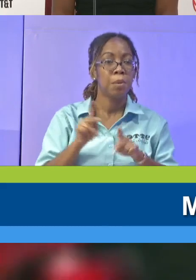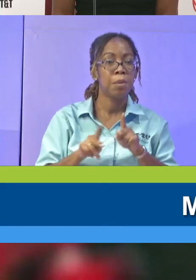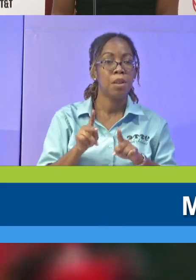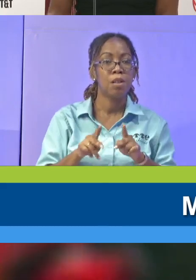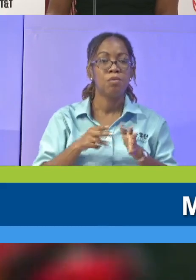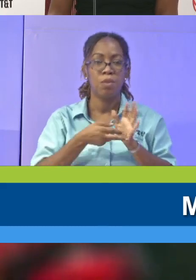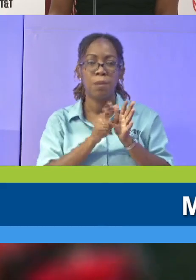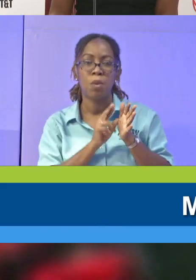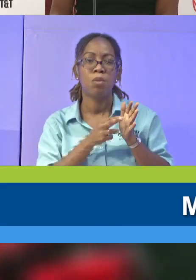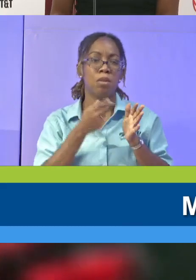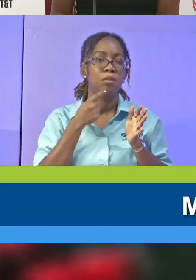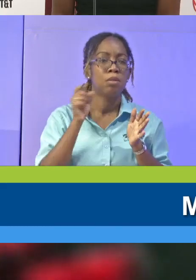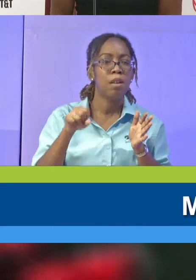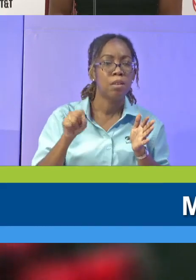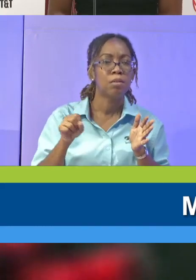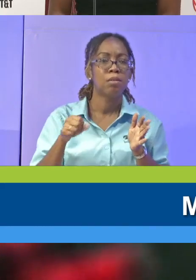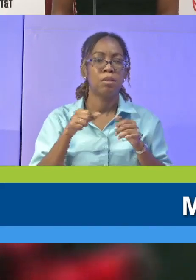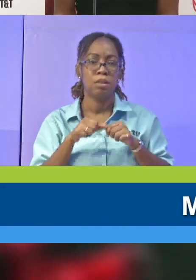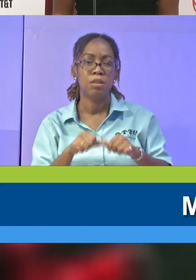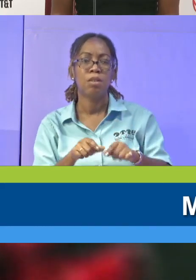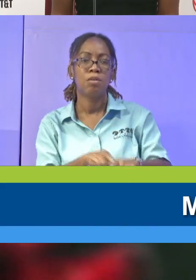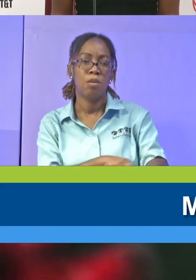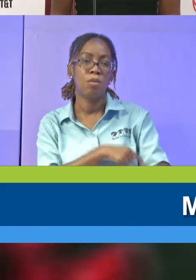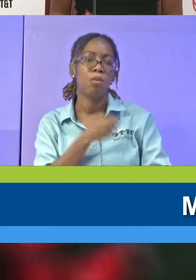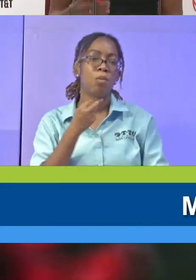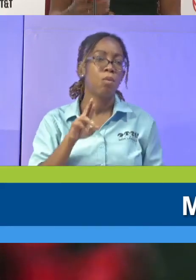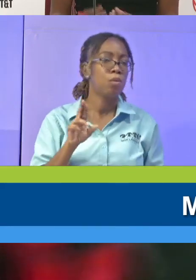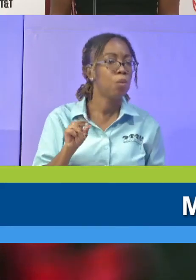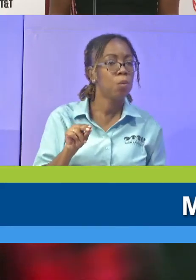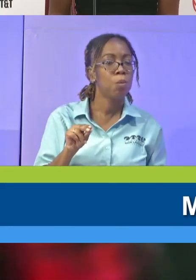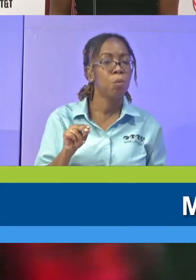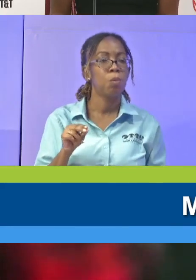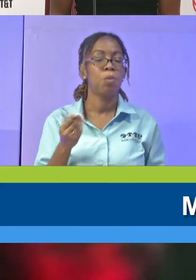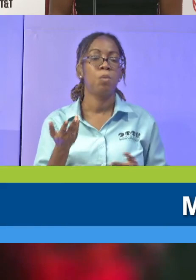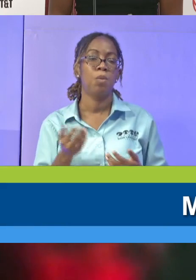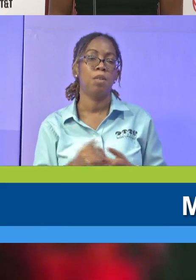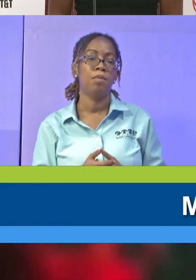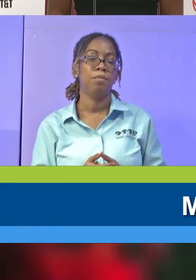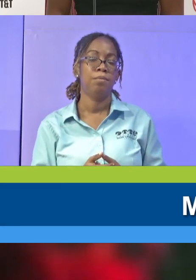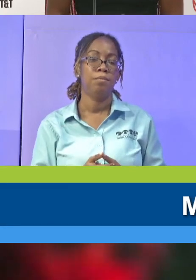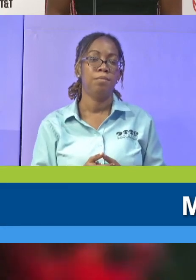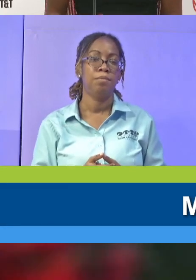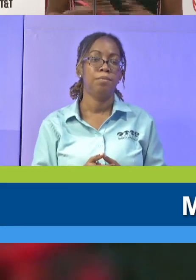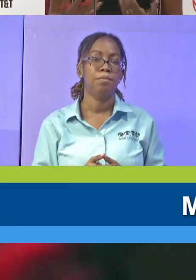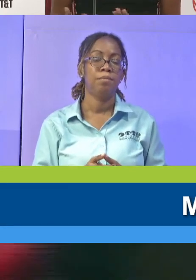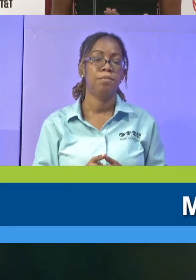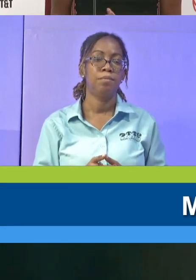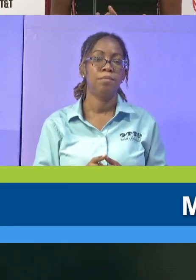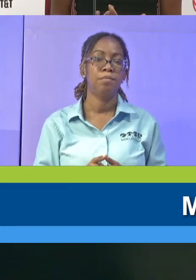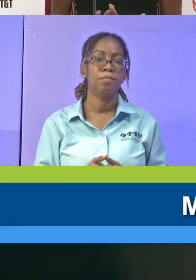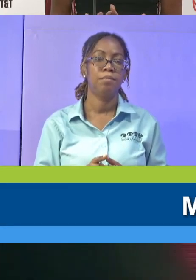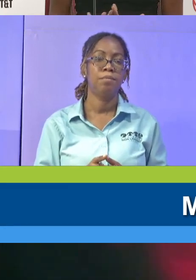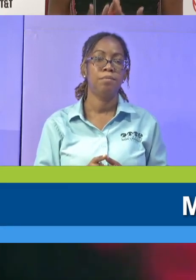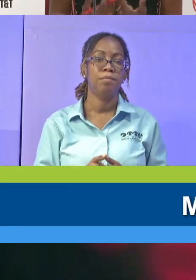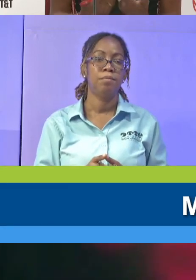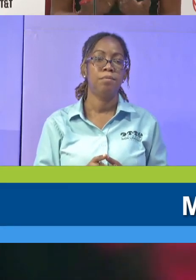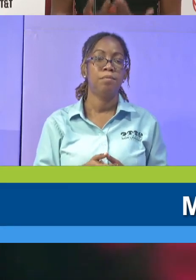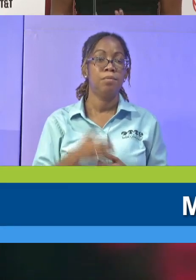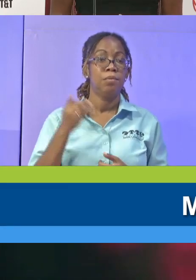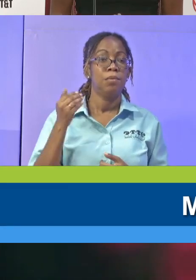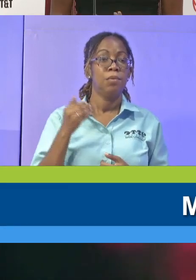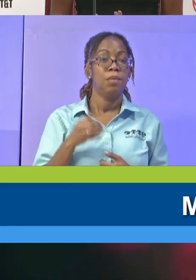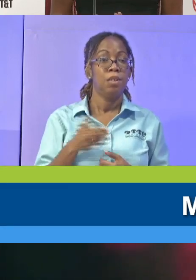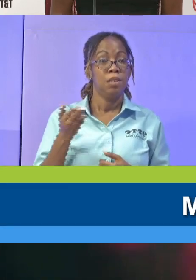have a longer shelf life, or they may adjust how it would be stored. So in this regard,